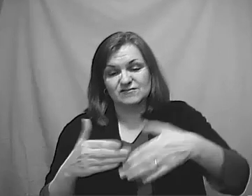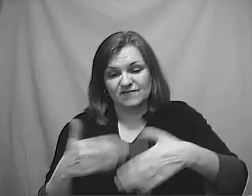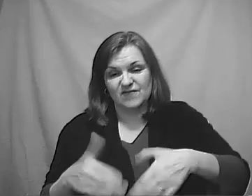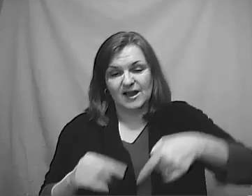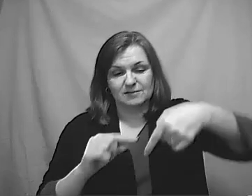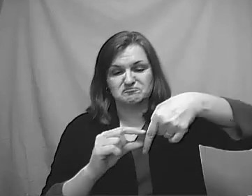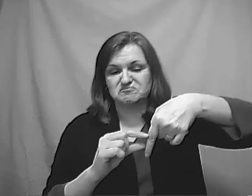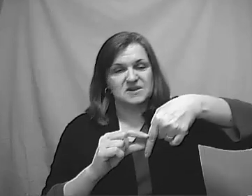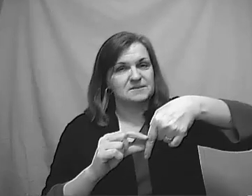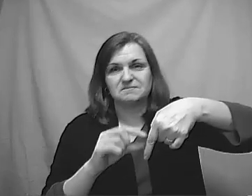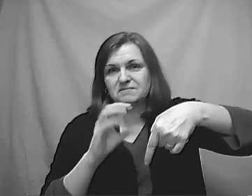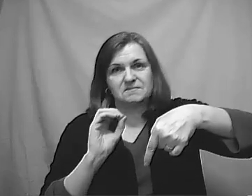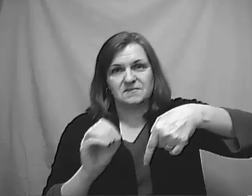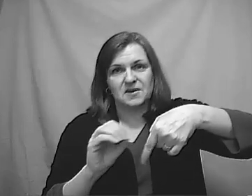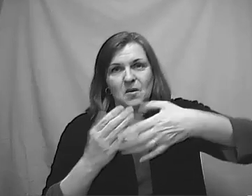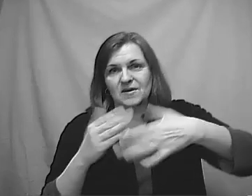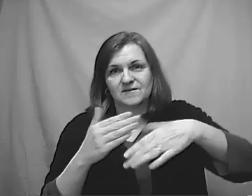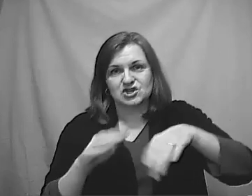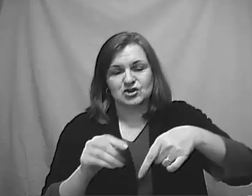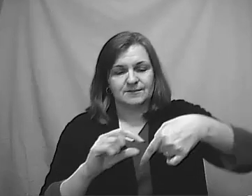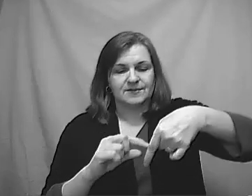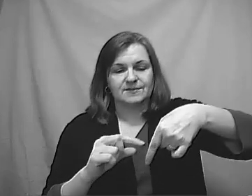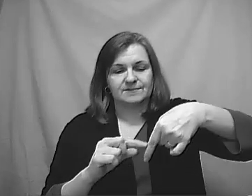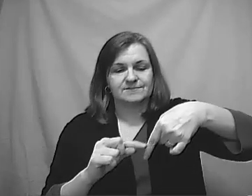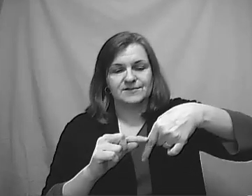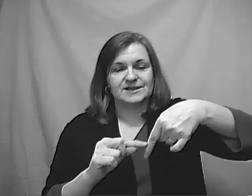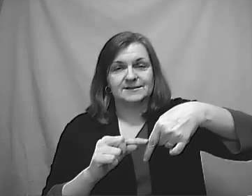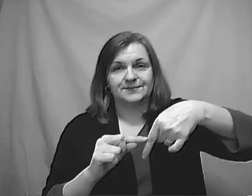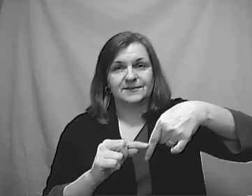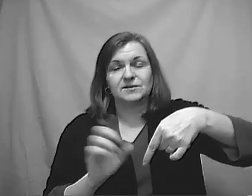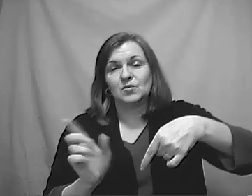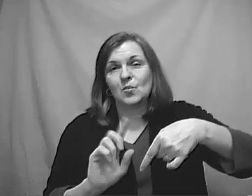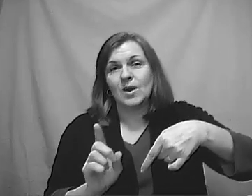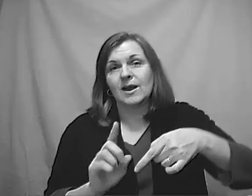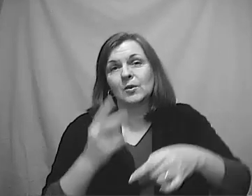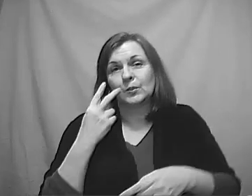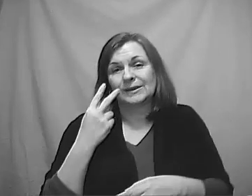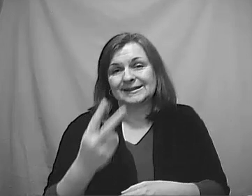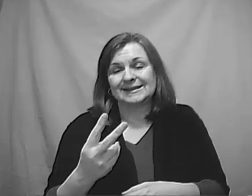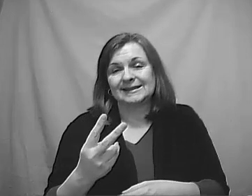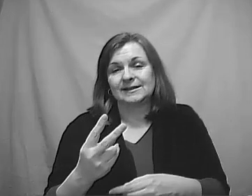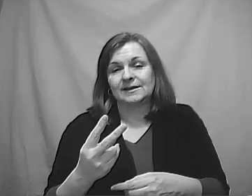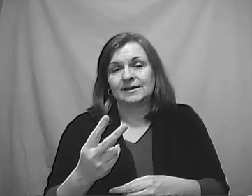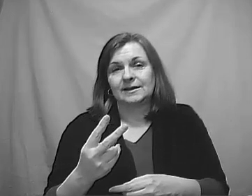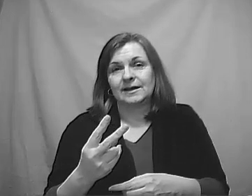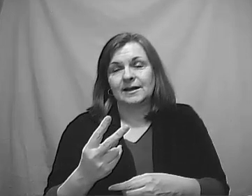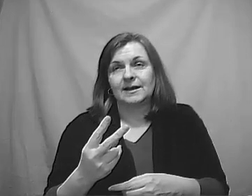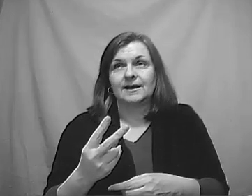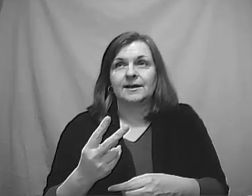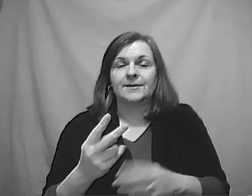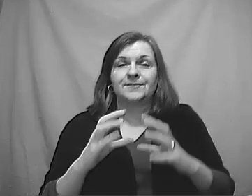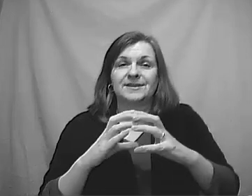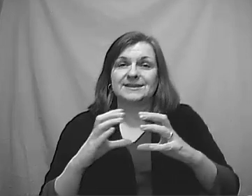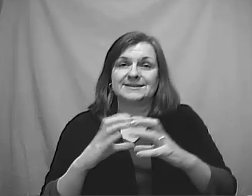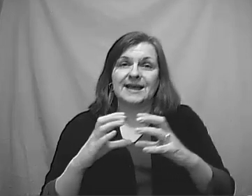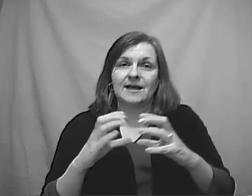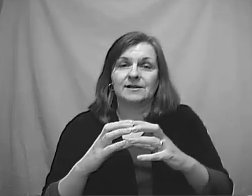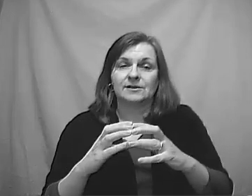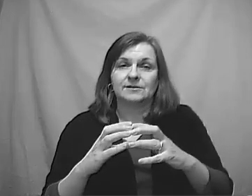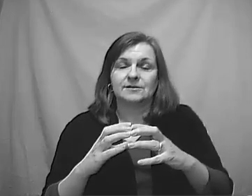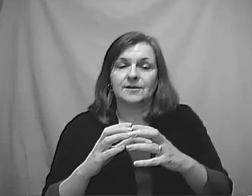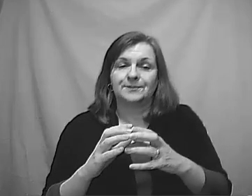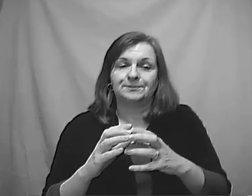division associated with the zone of elongation. This is simply where we'll have